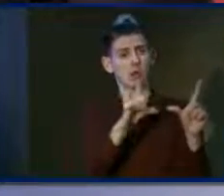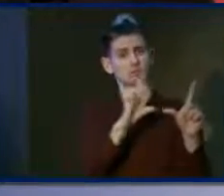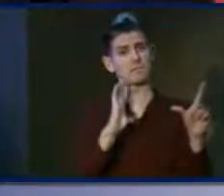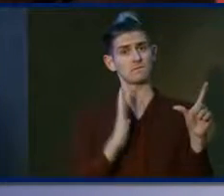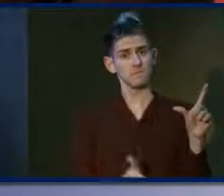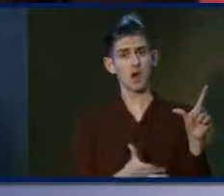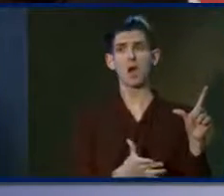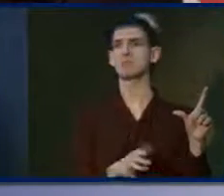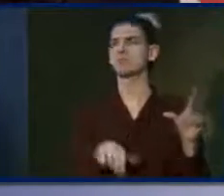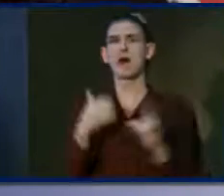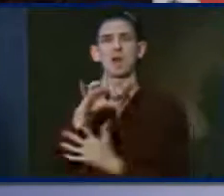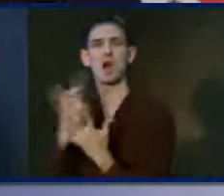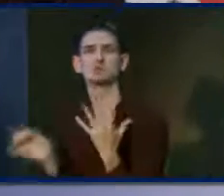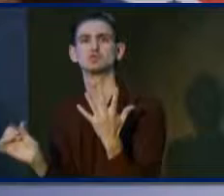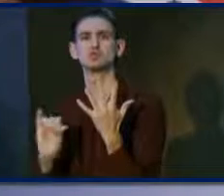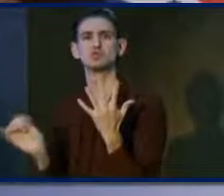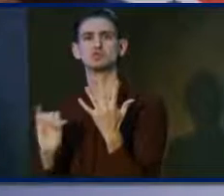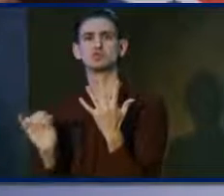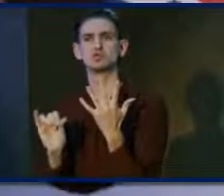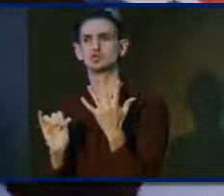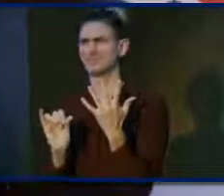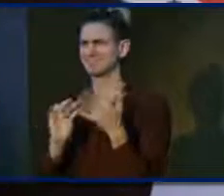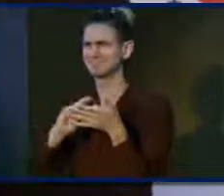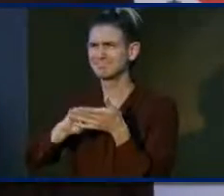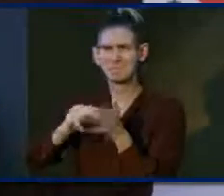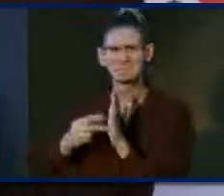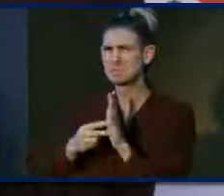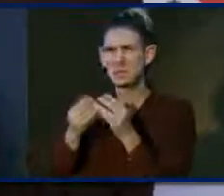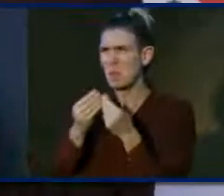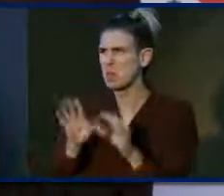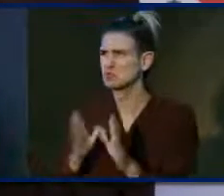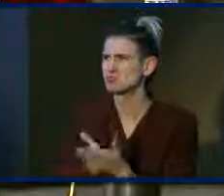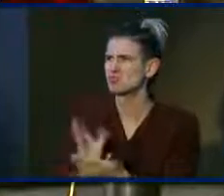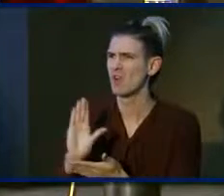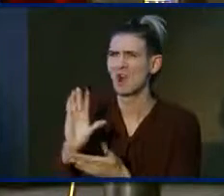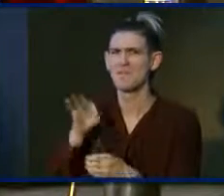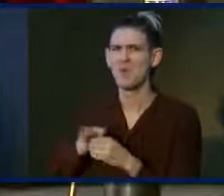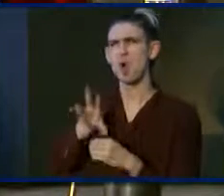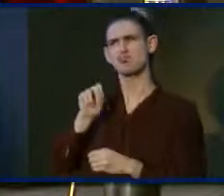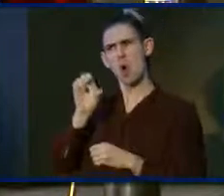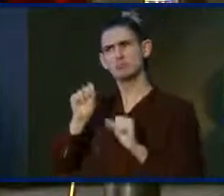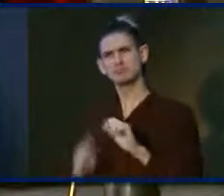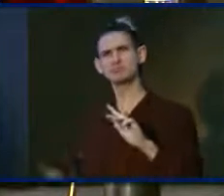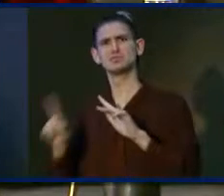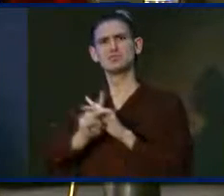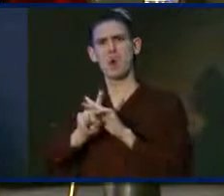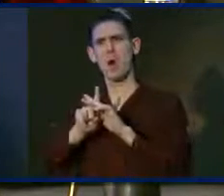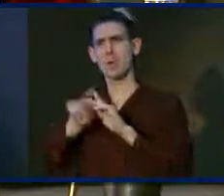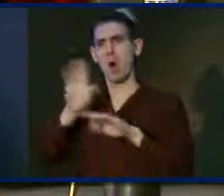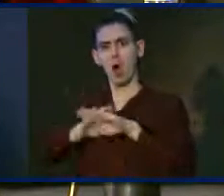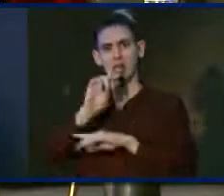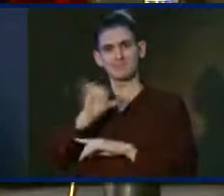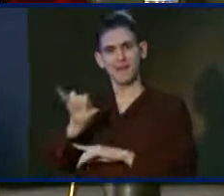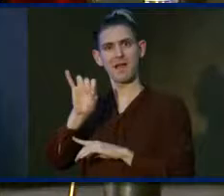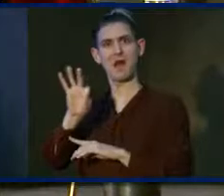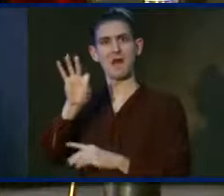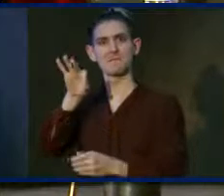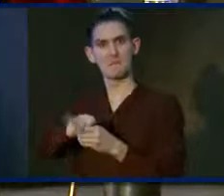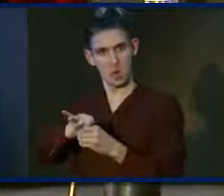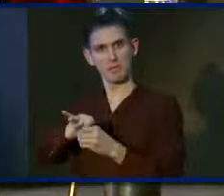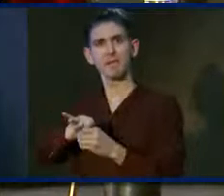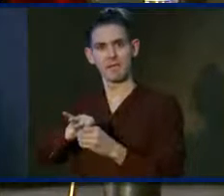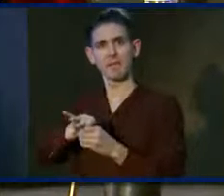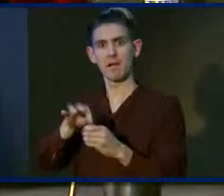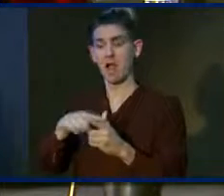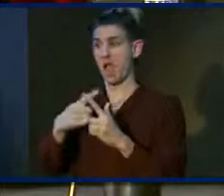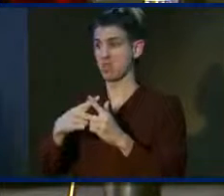the myriad ways, you don't lose your right to vote. You can still vote on election day at a polling place, right? And if you really don't like the mail, you don't have